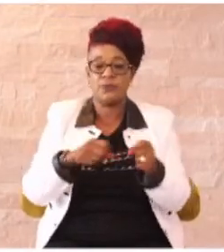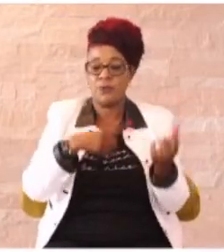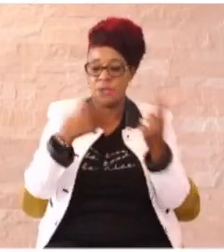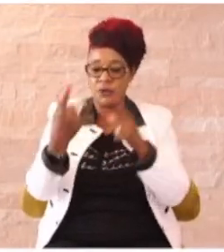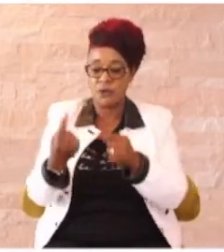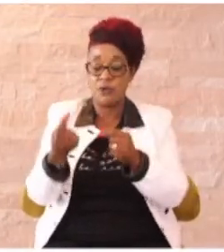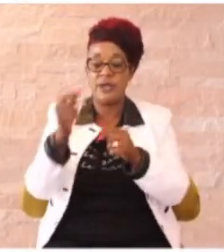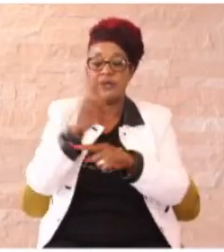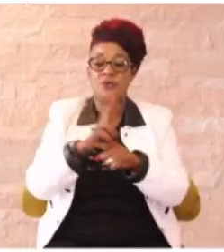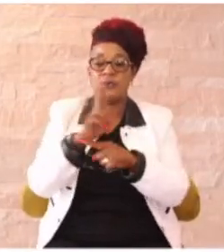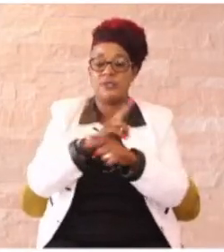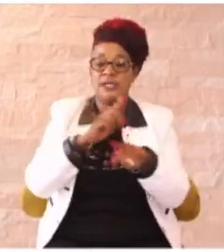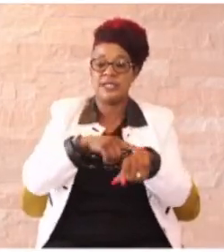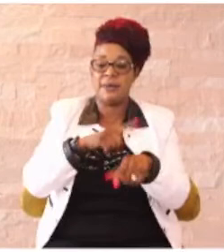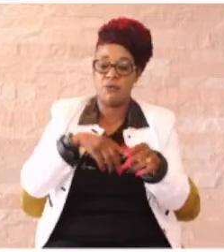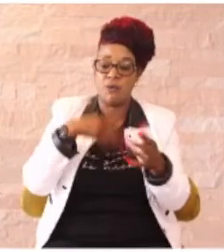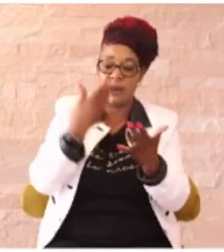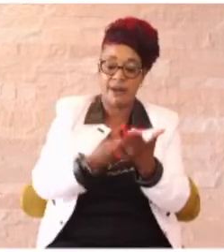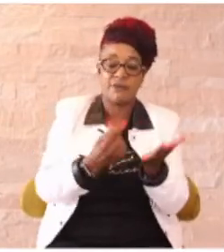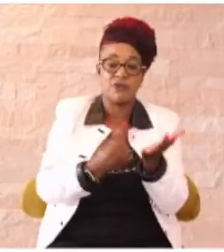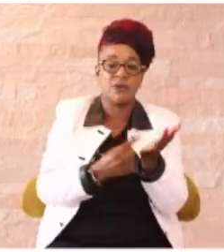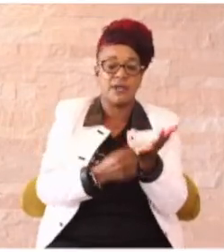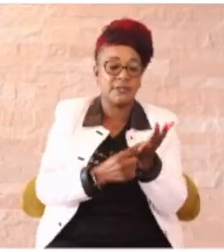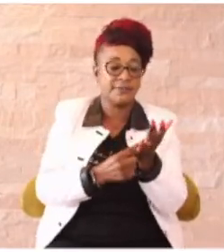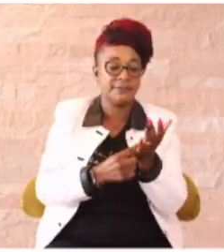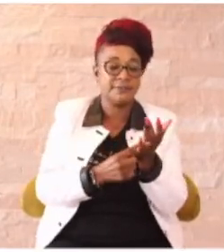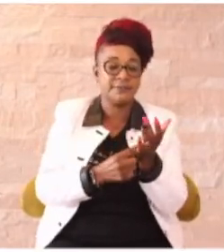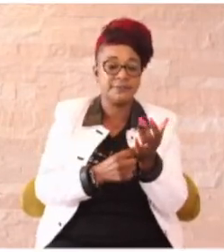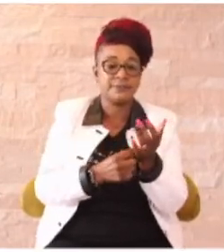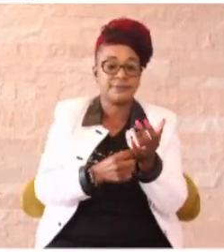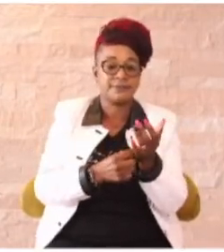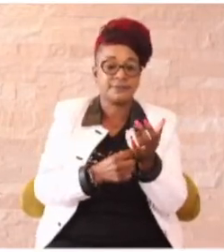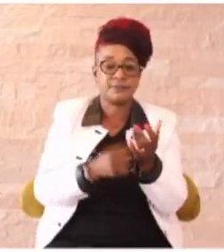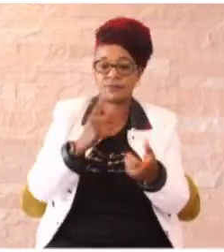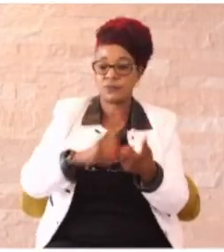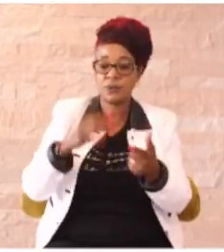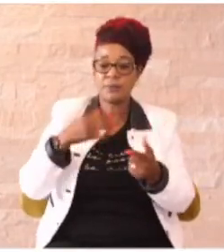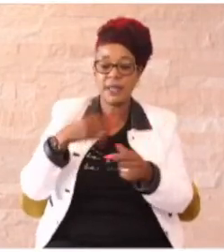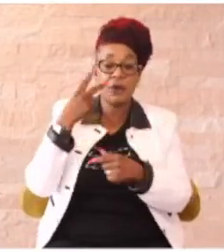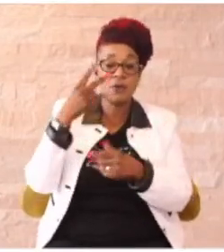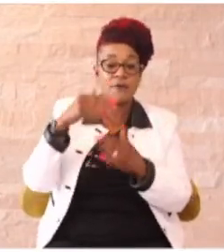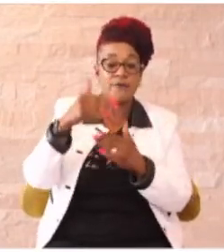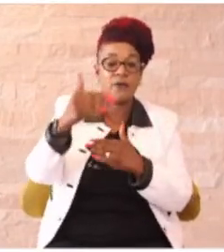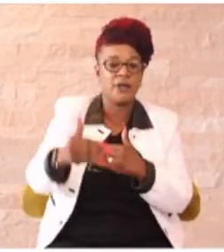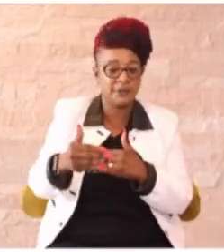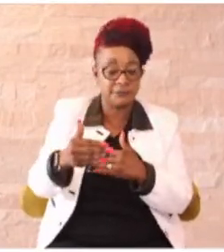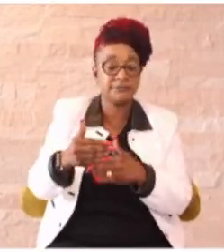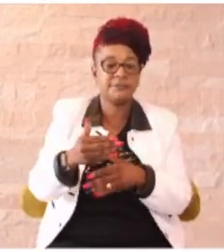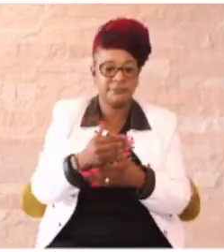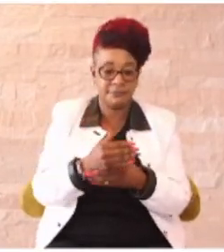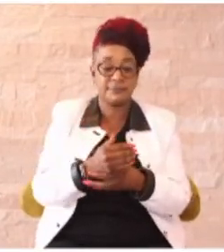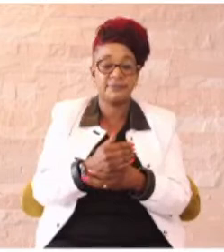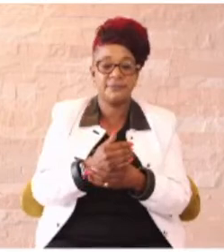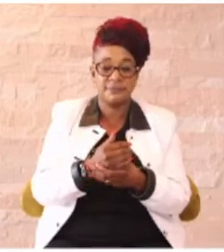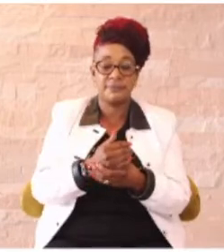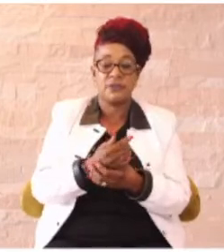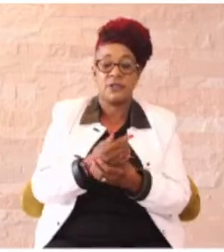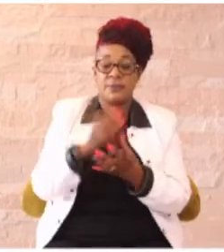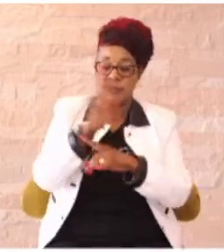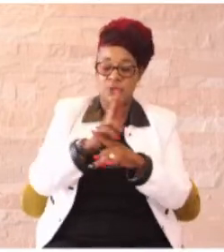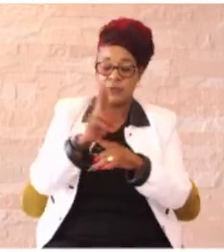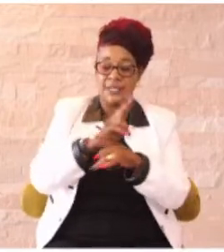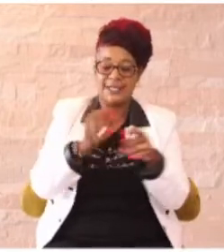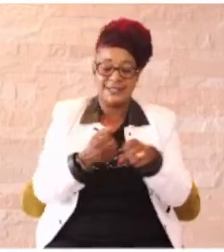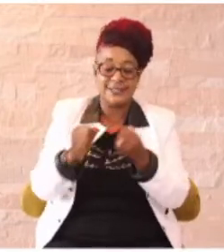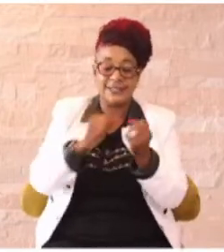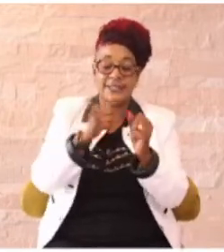employ them in Uganda. Yeah, and what I look forward to is, yes, using the strategies that I've picked